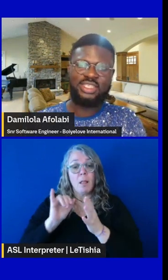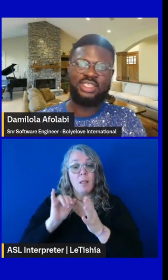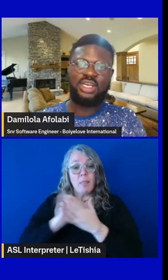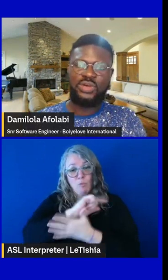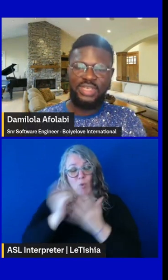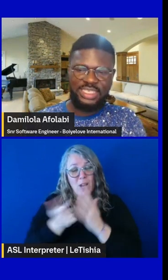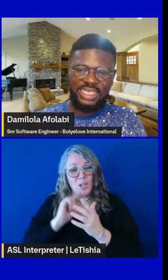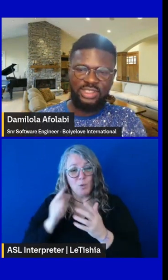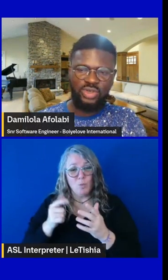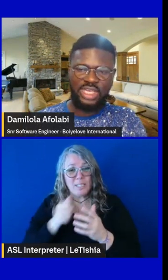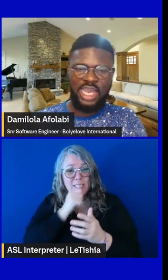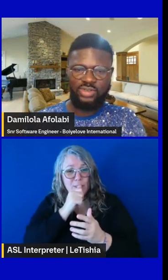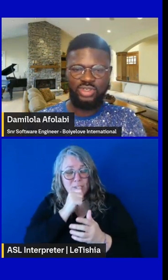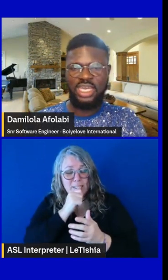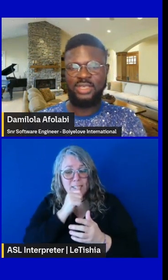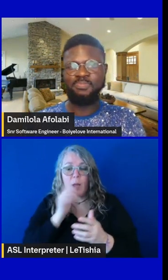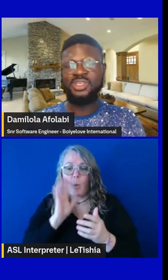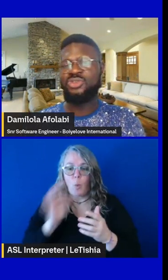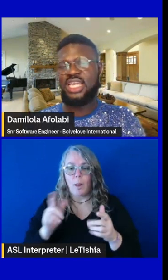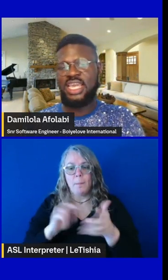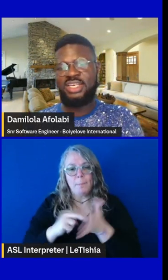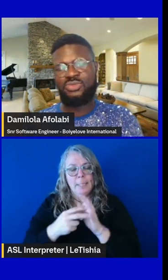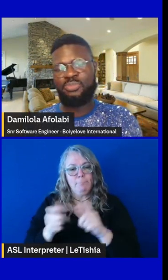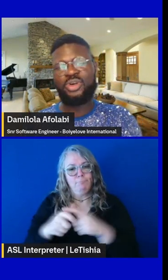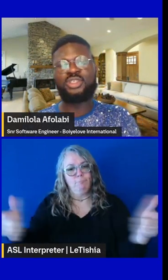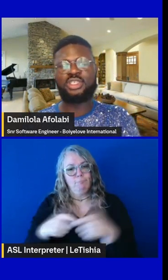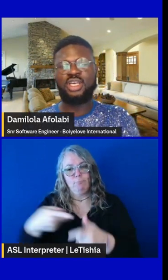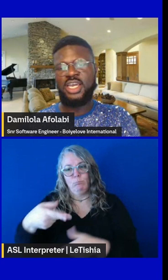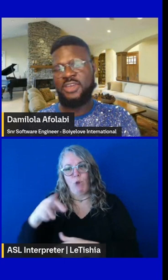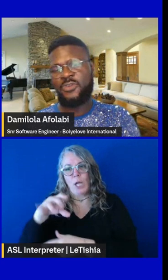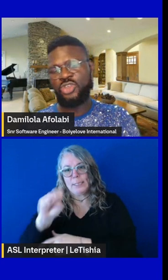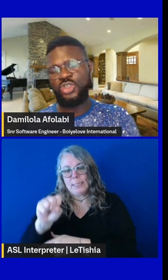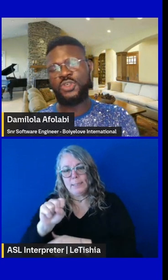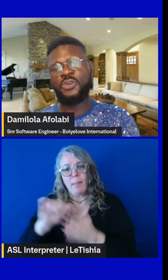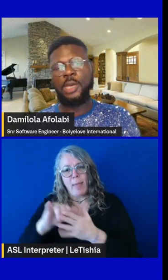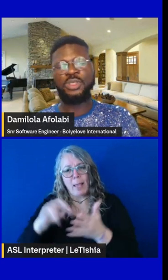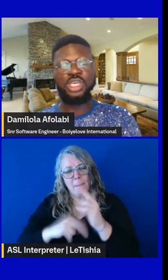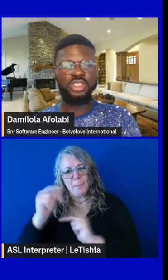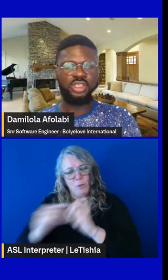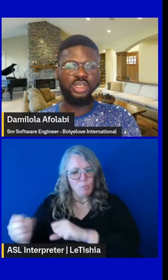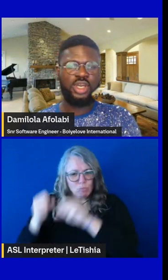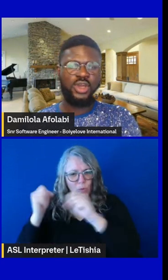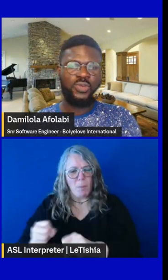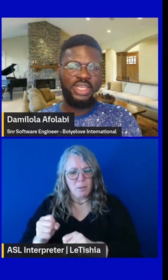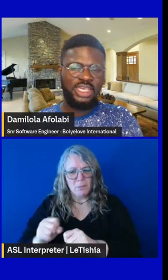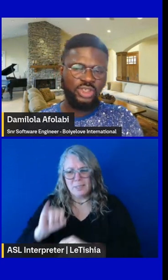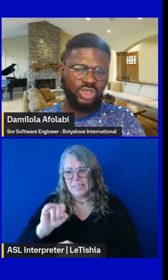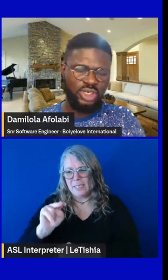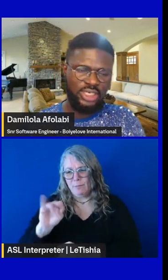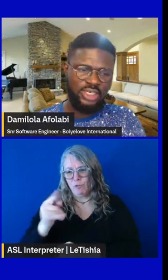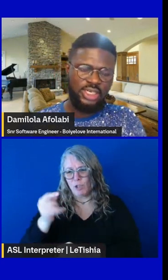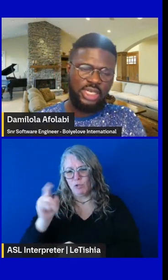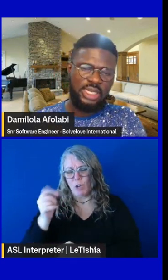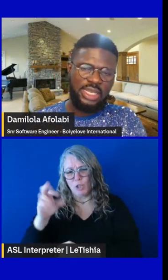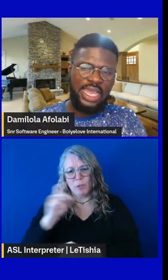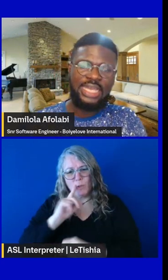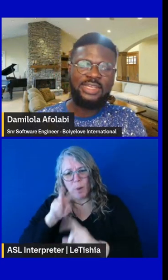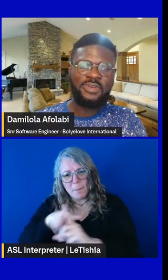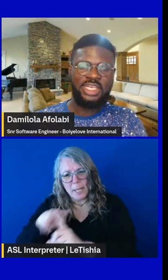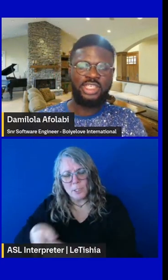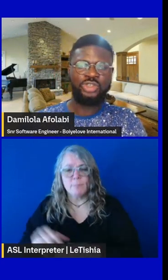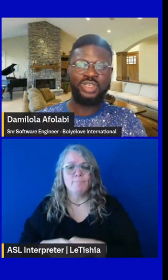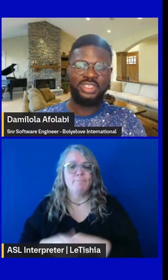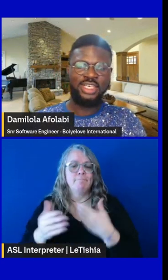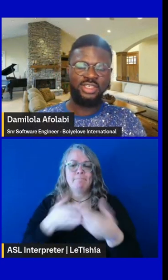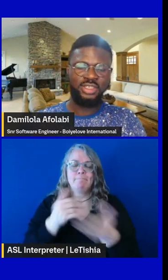starting with resilient node counts. You can build a robust infrastructure for your application, whether you're